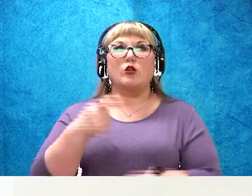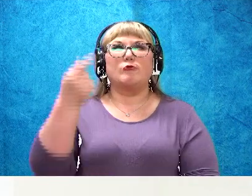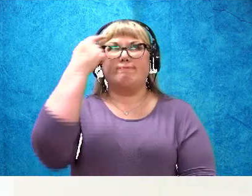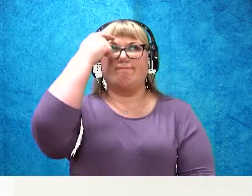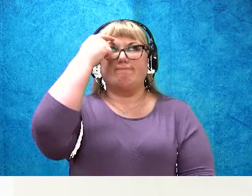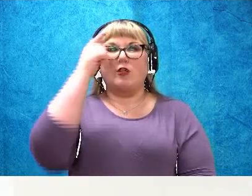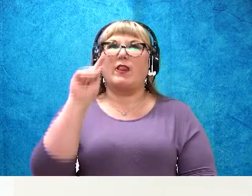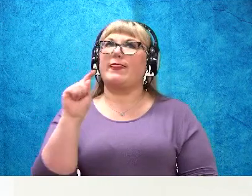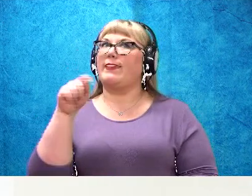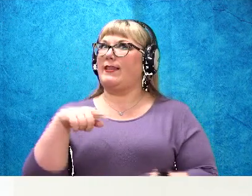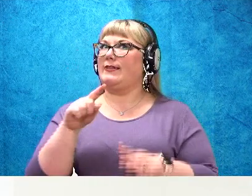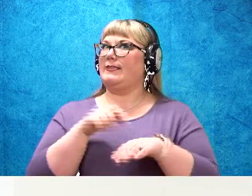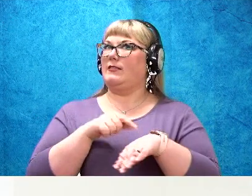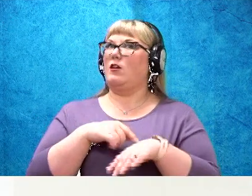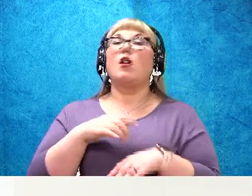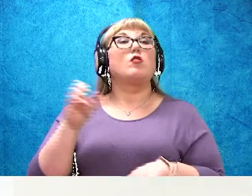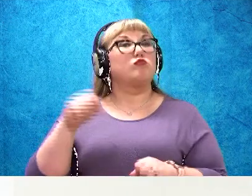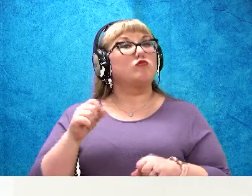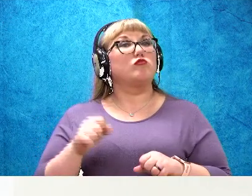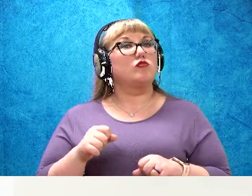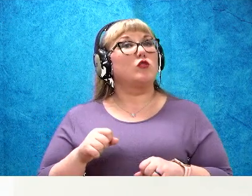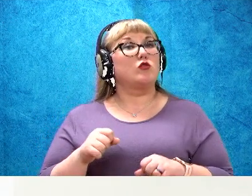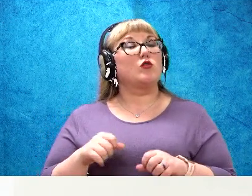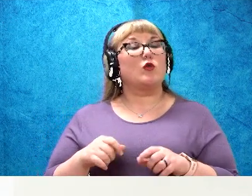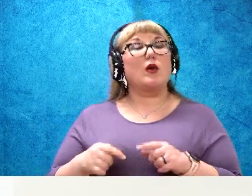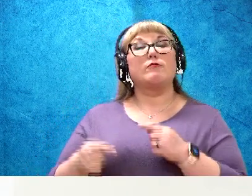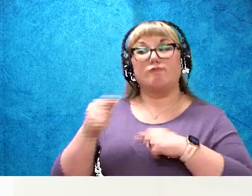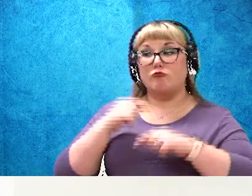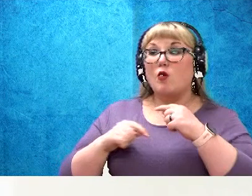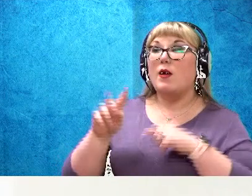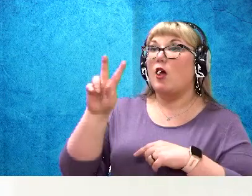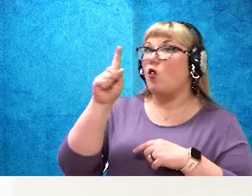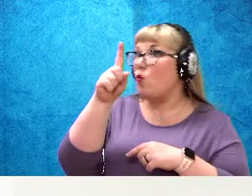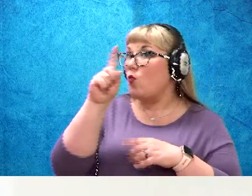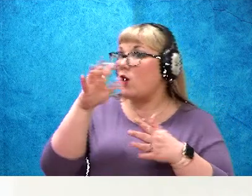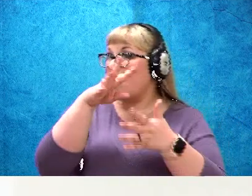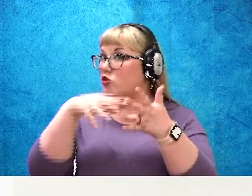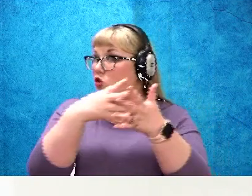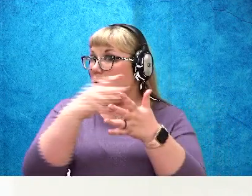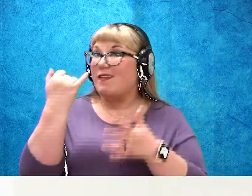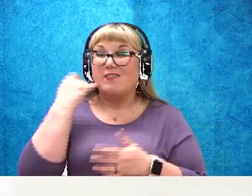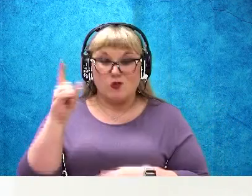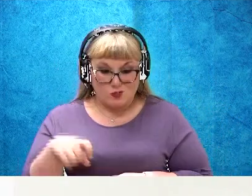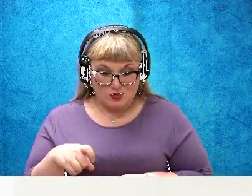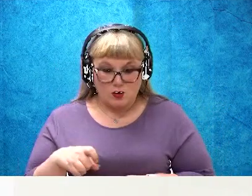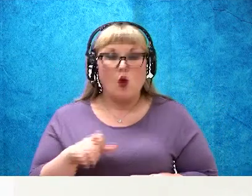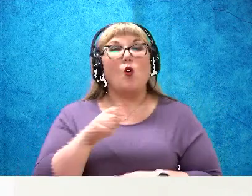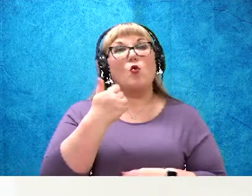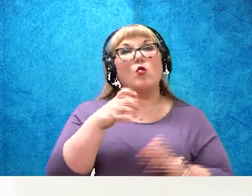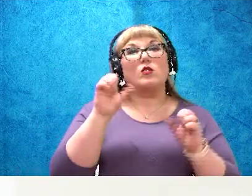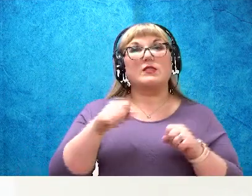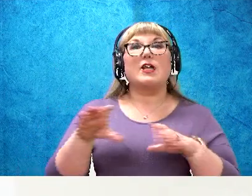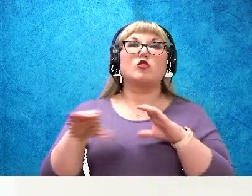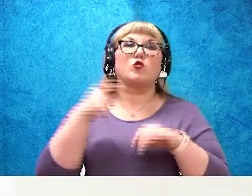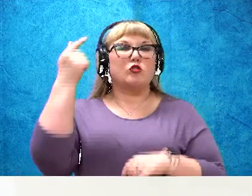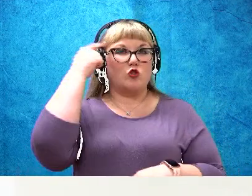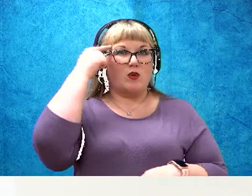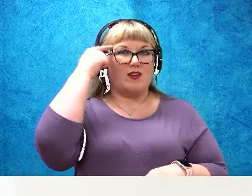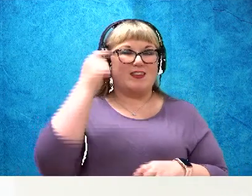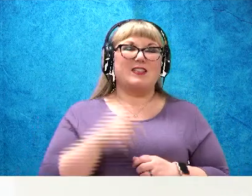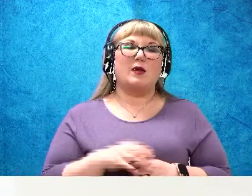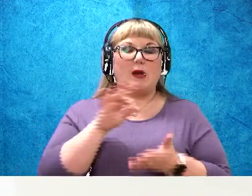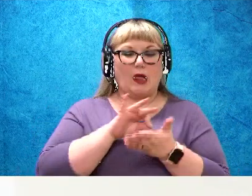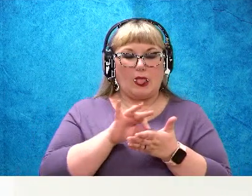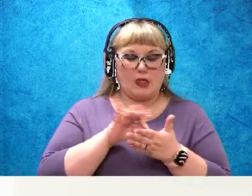time. You can always refer back to your hundredths chart, or you can do it in your head by